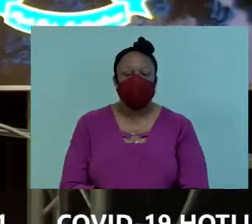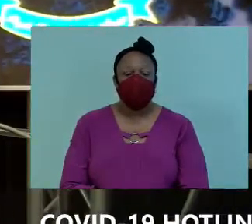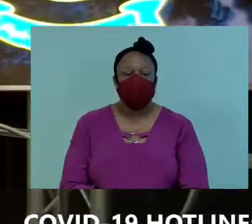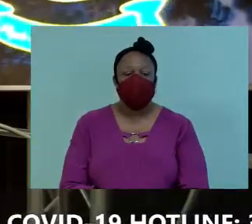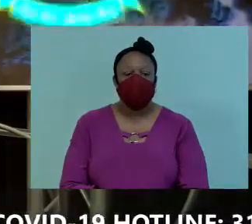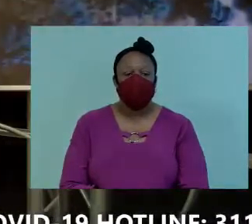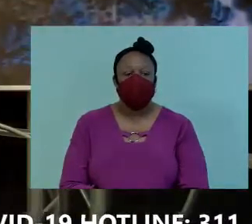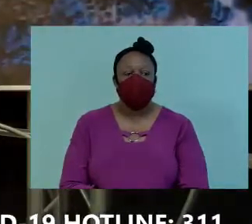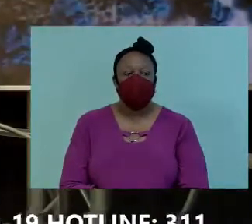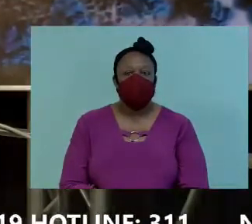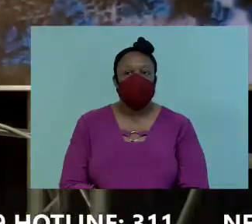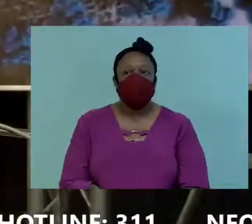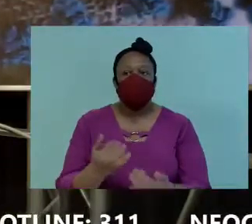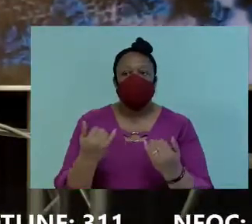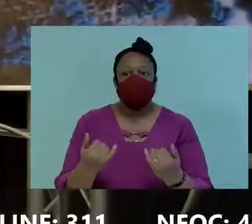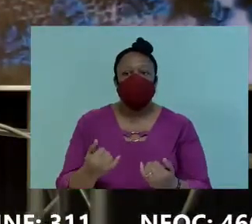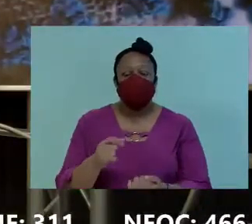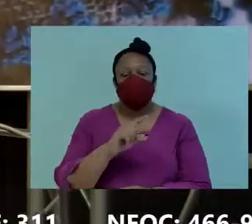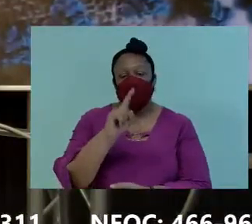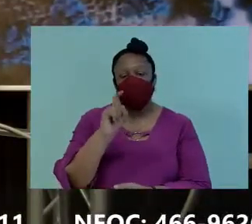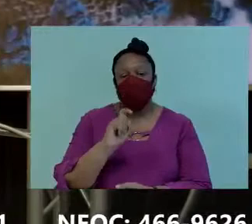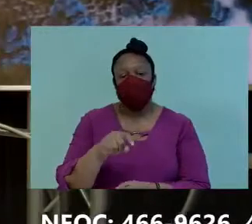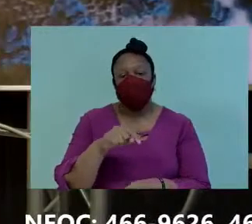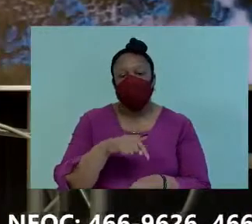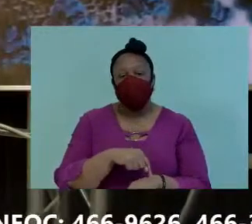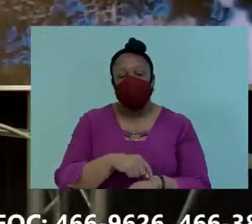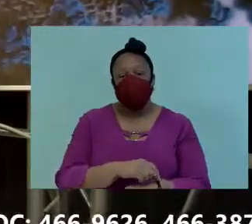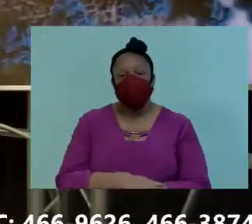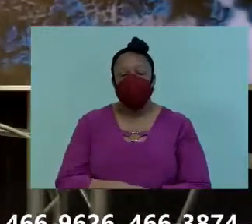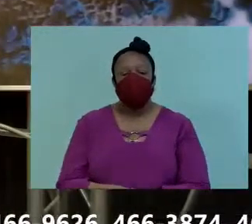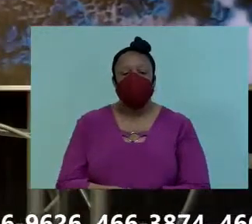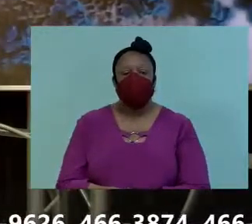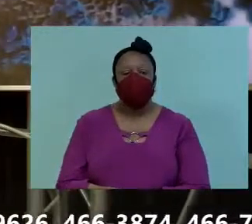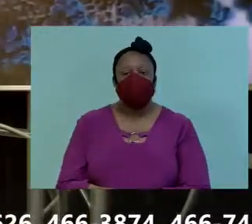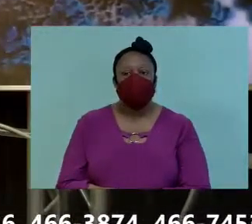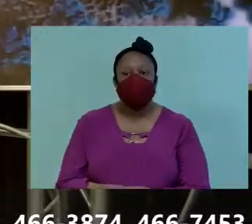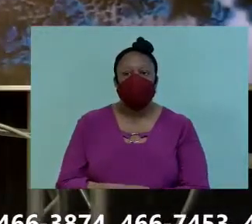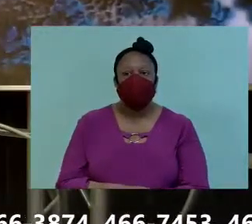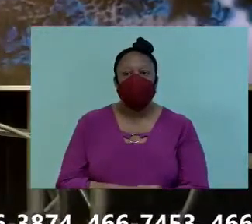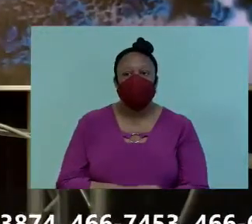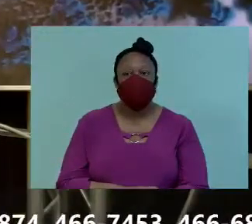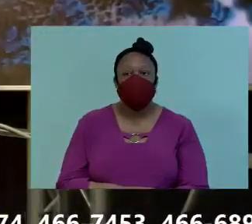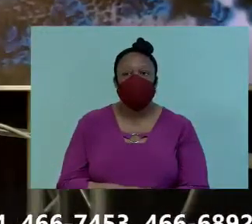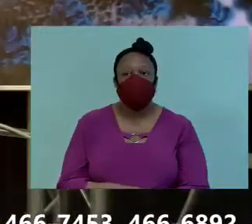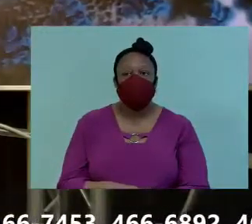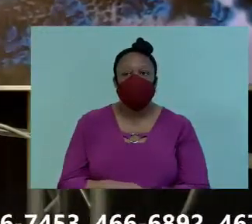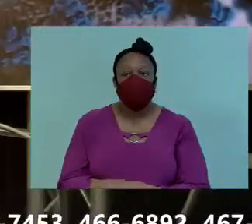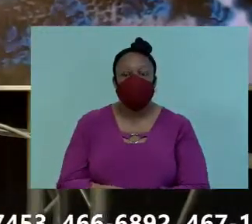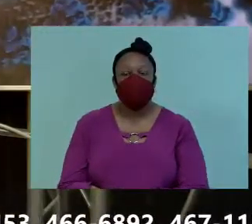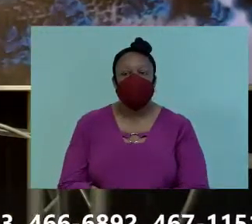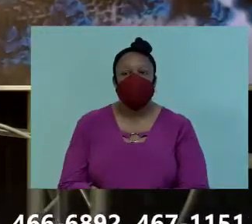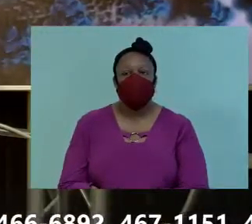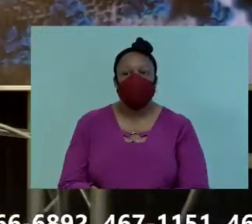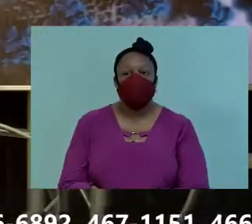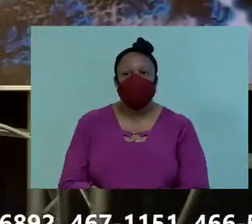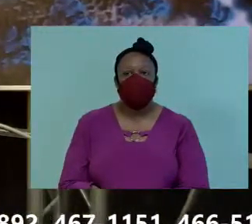We now come to our question and answer segment, and I have